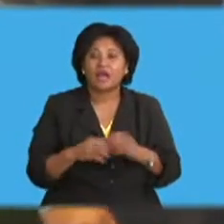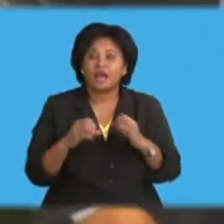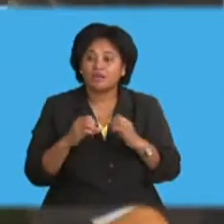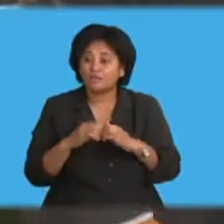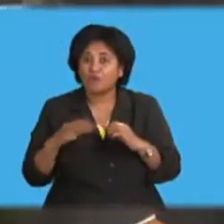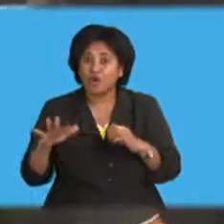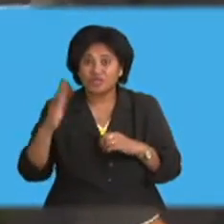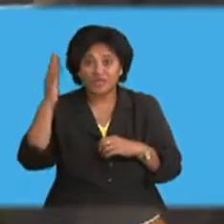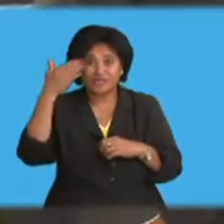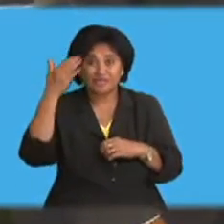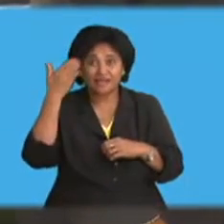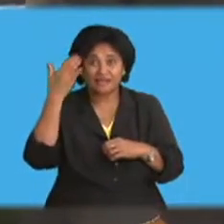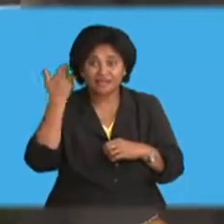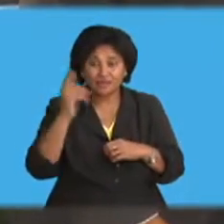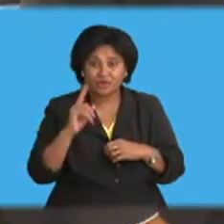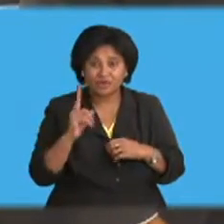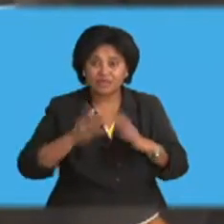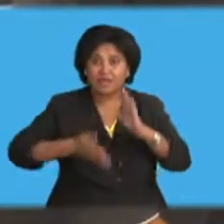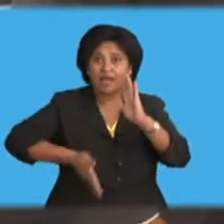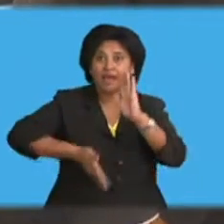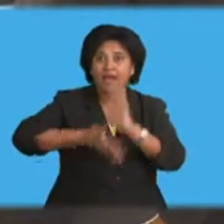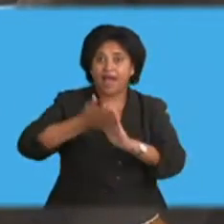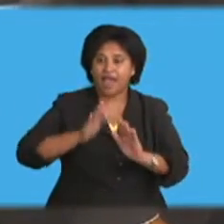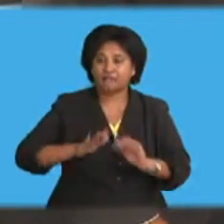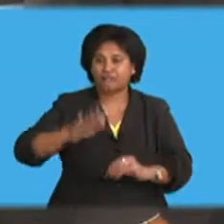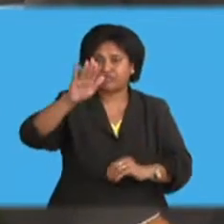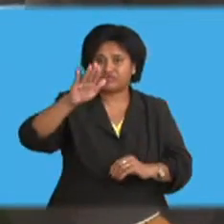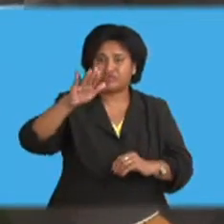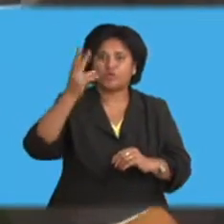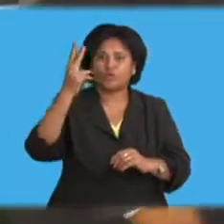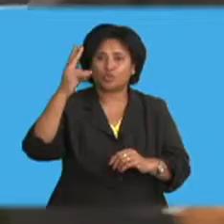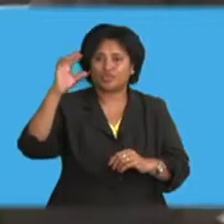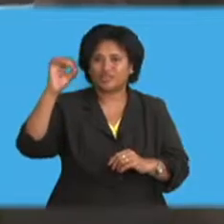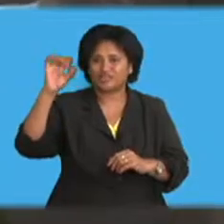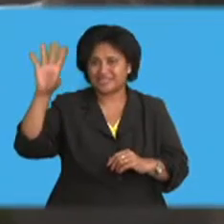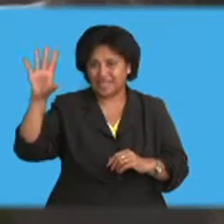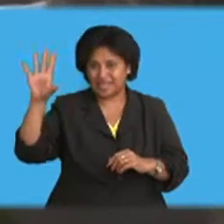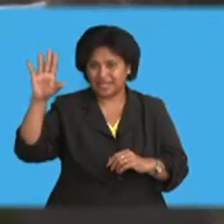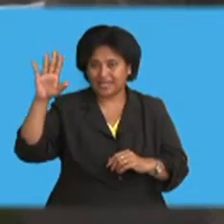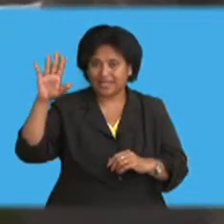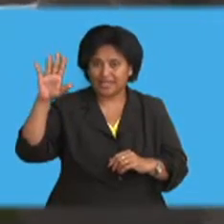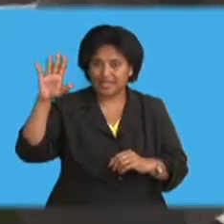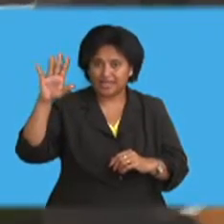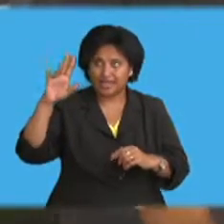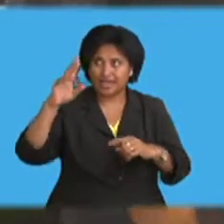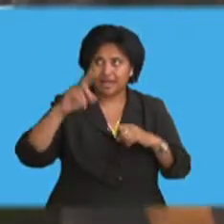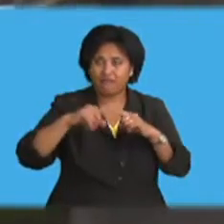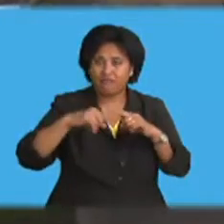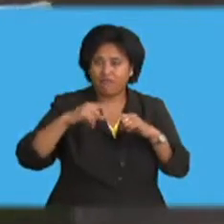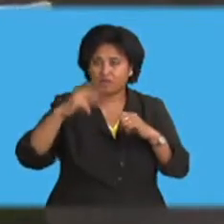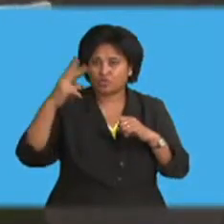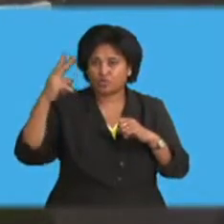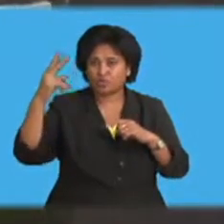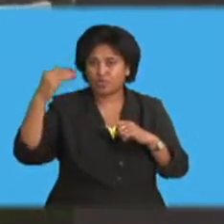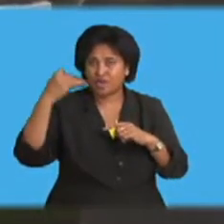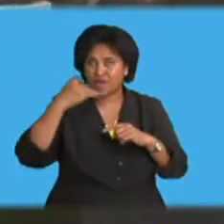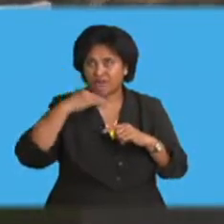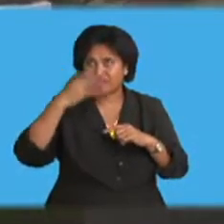Brucellosis results, it was high in 2010. We had about